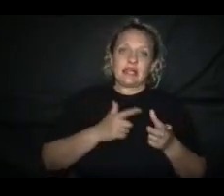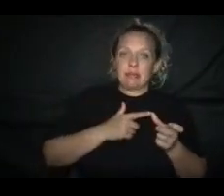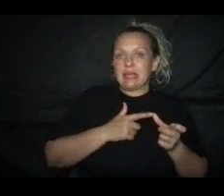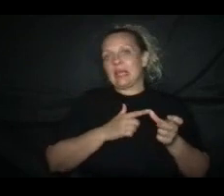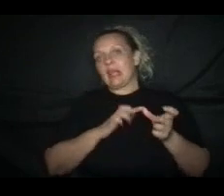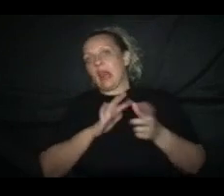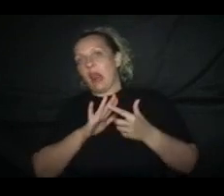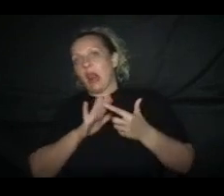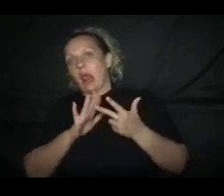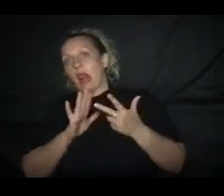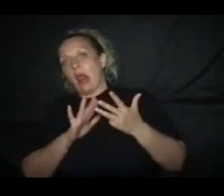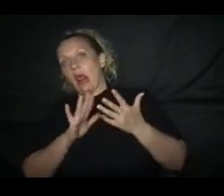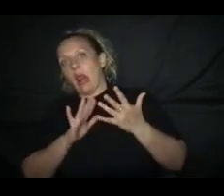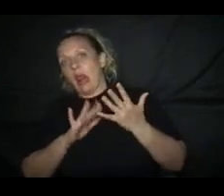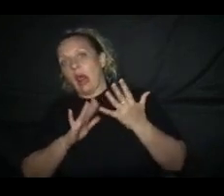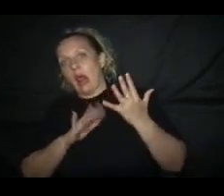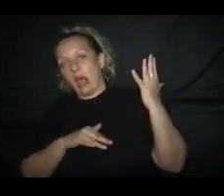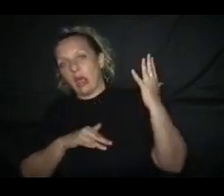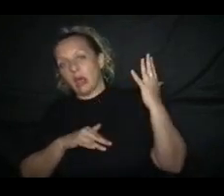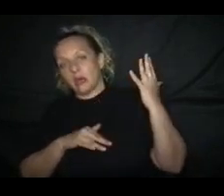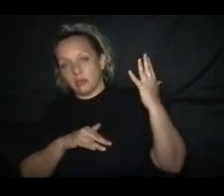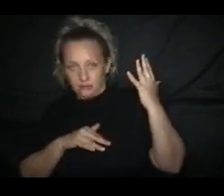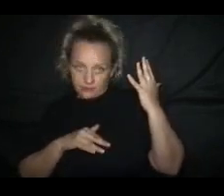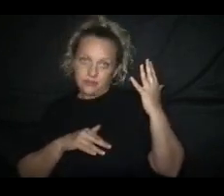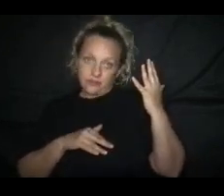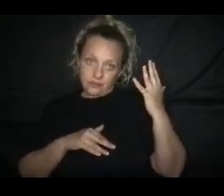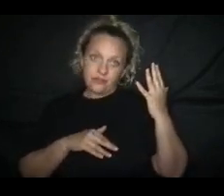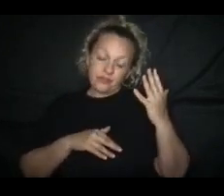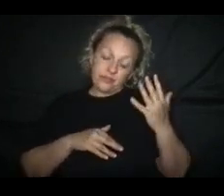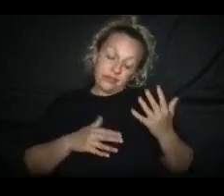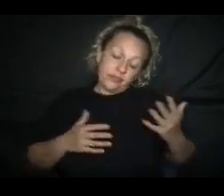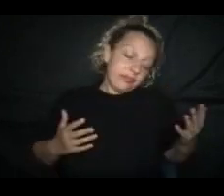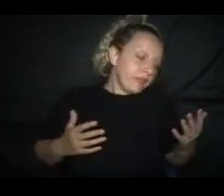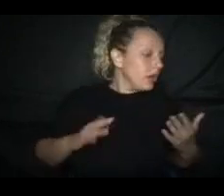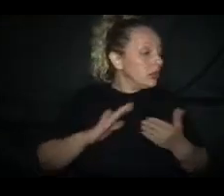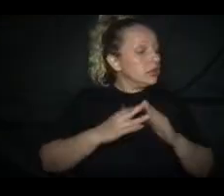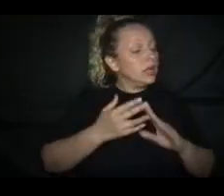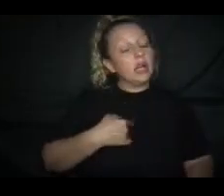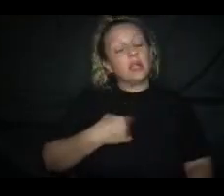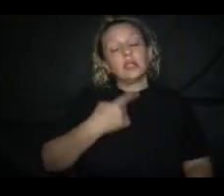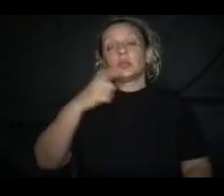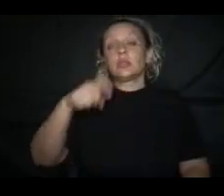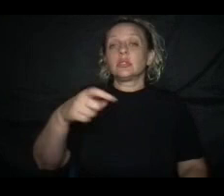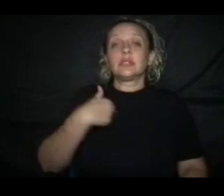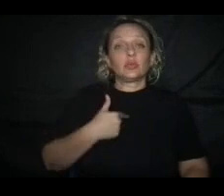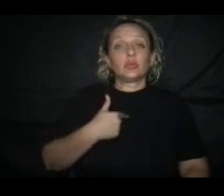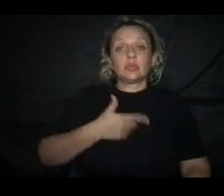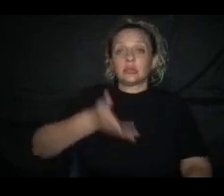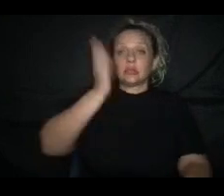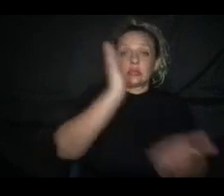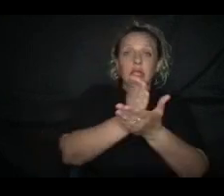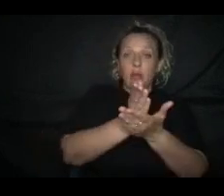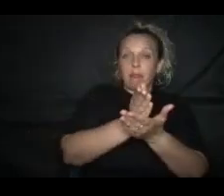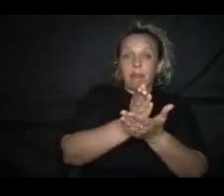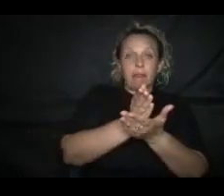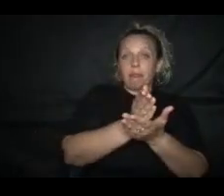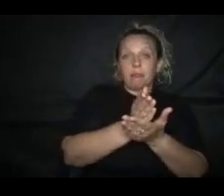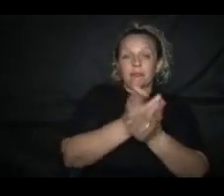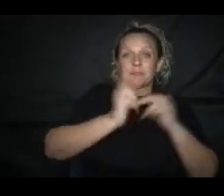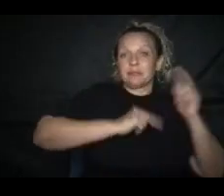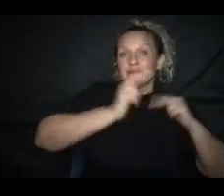of things for schools, et cetera, at some point, I think the city has to say, are we just going to keep having